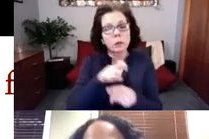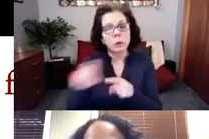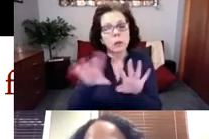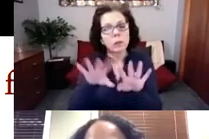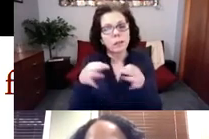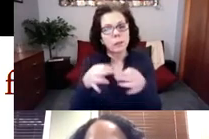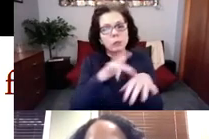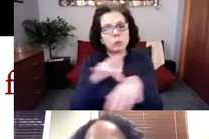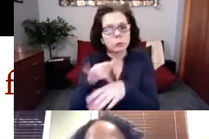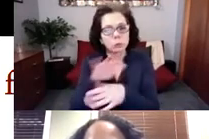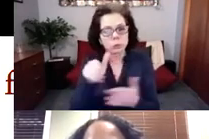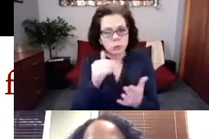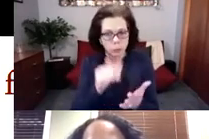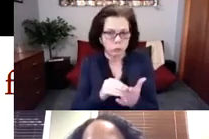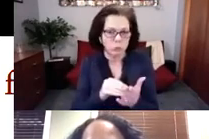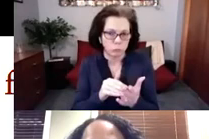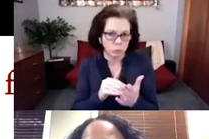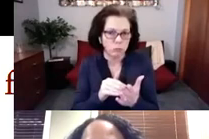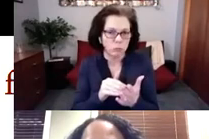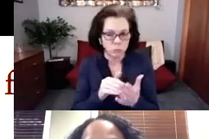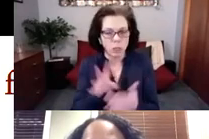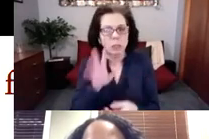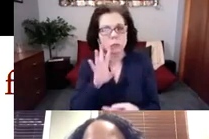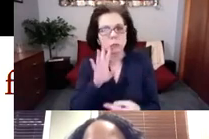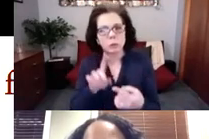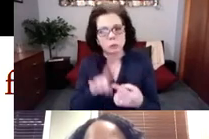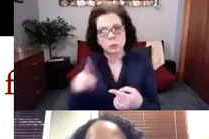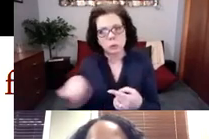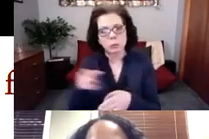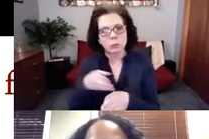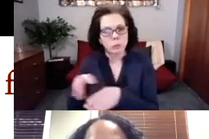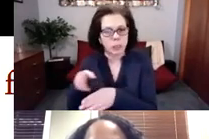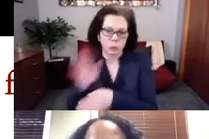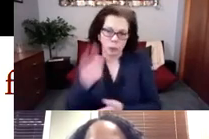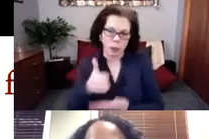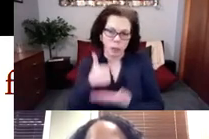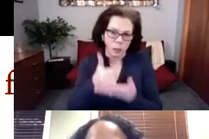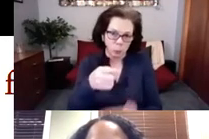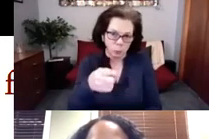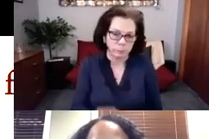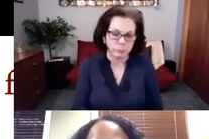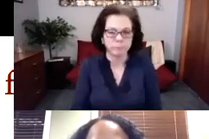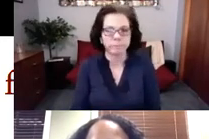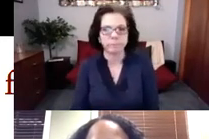request to speak with our McKinney-Vento specialists. Next slide, please.